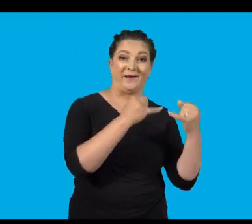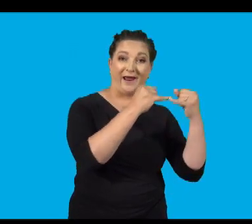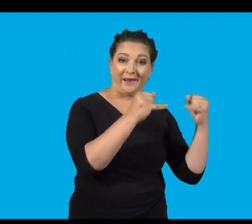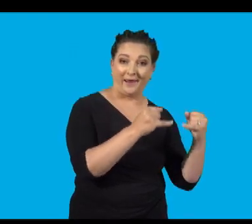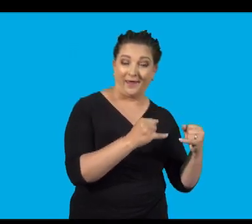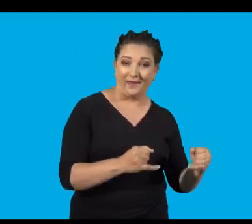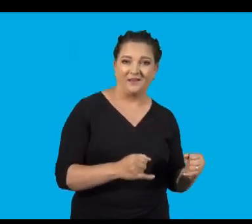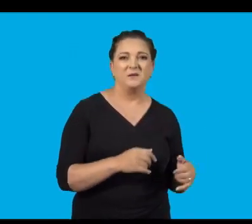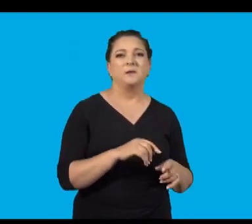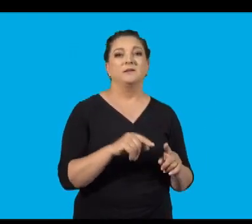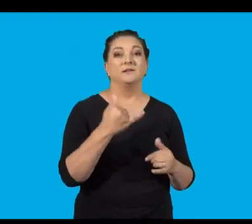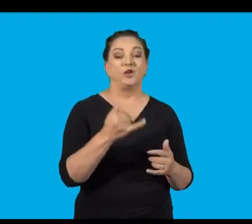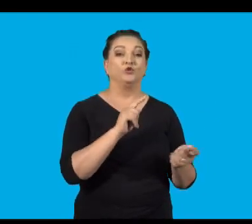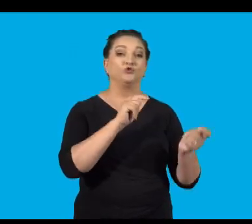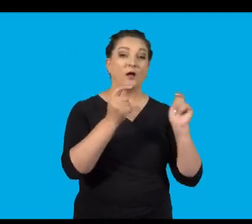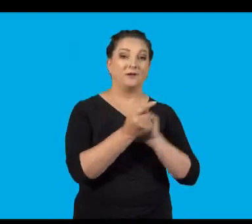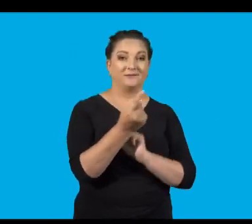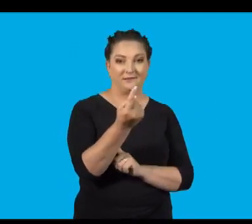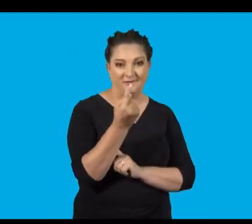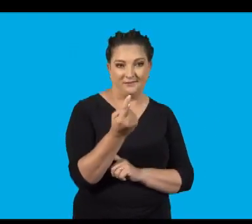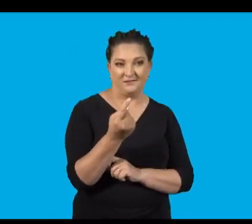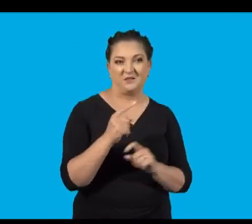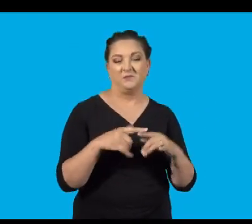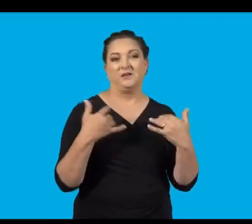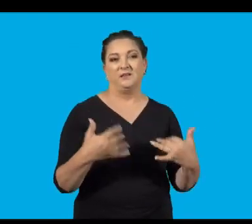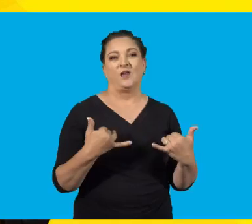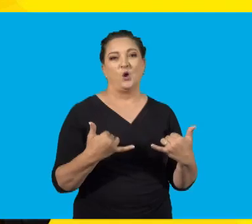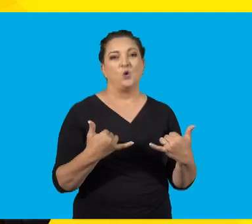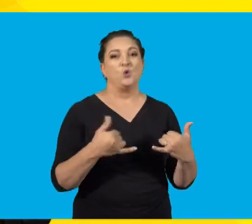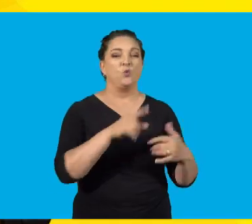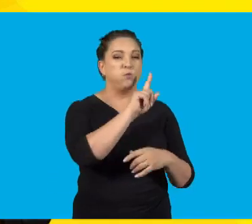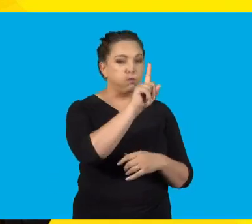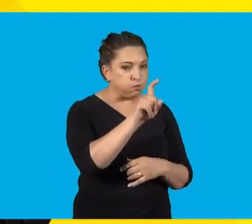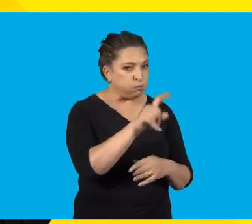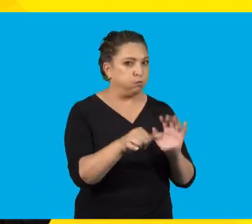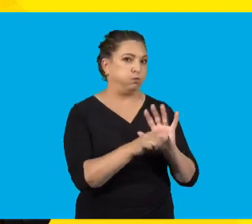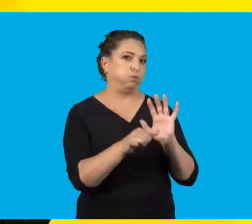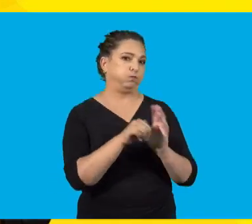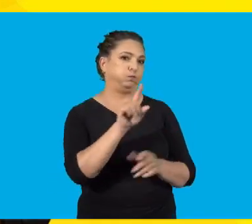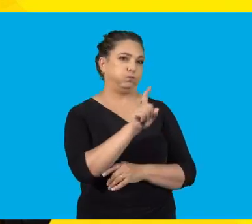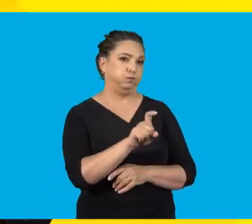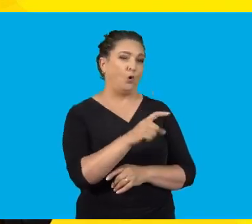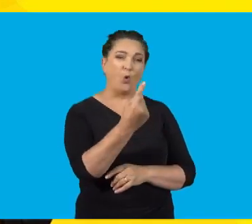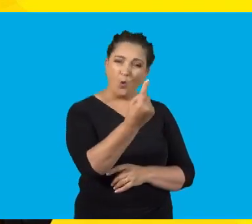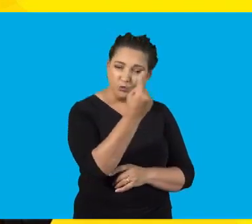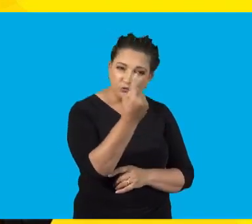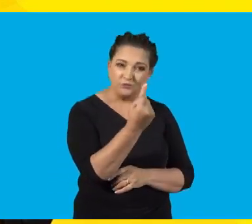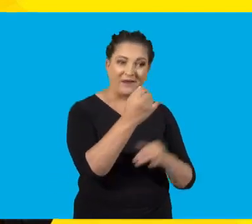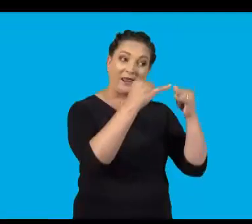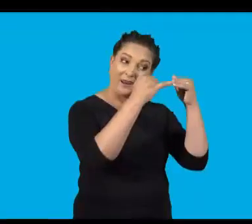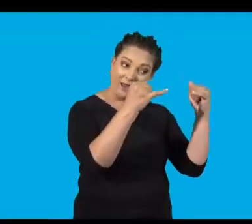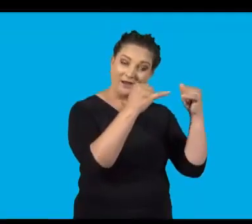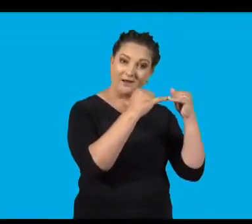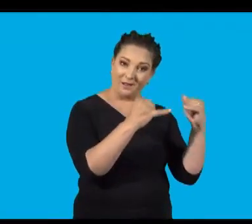the underlined words. Now, please, you are not, remember, your question becomes very vital in the exams. So it only asks